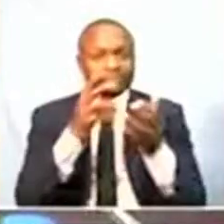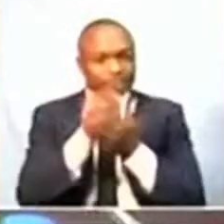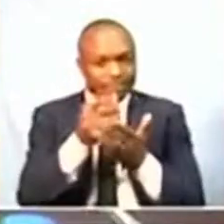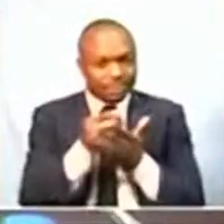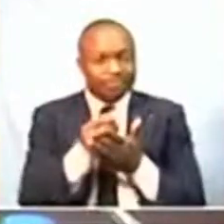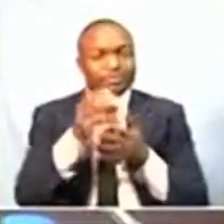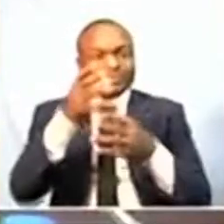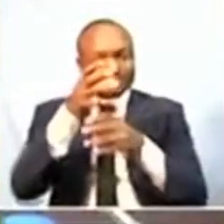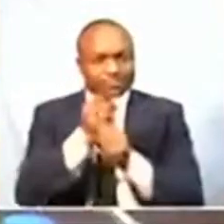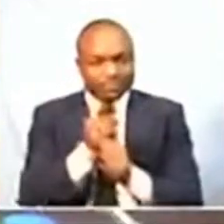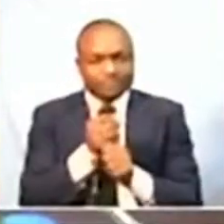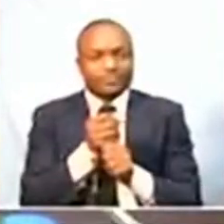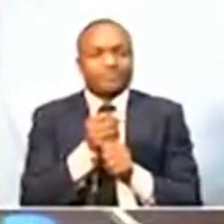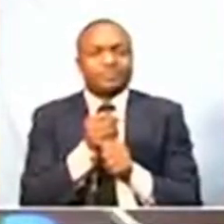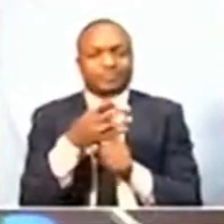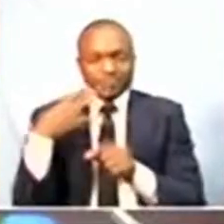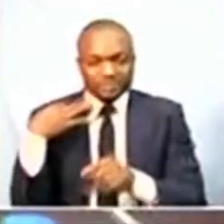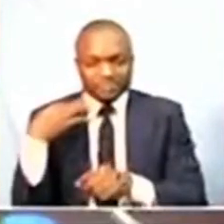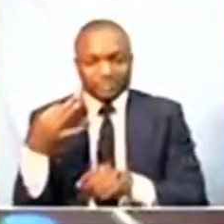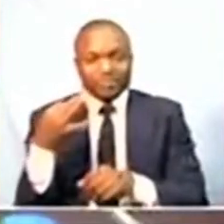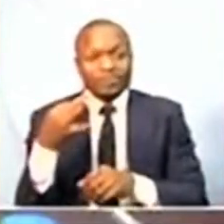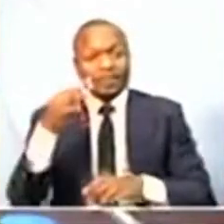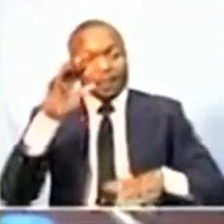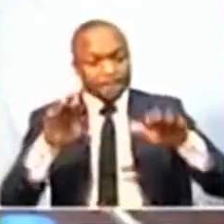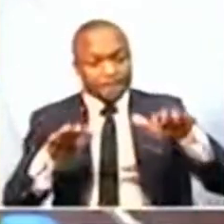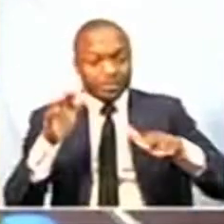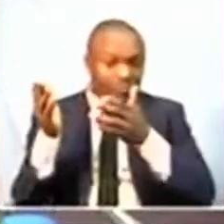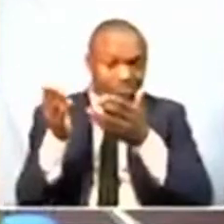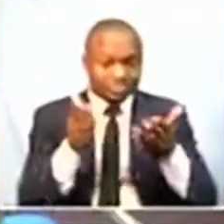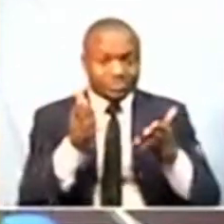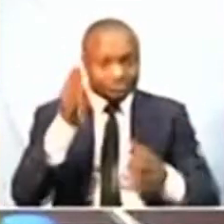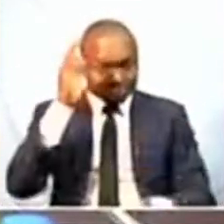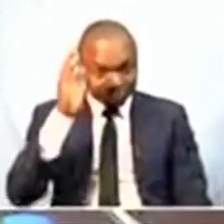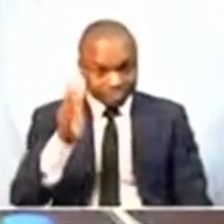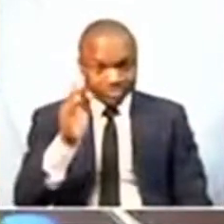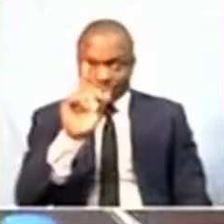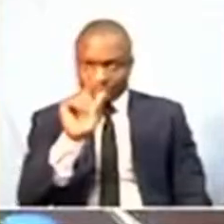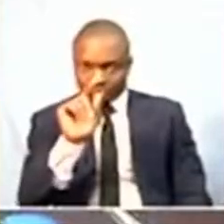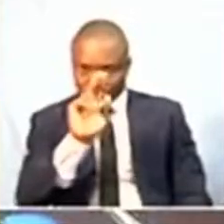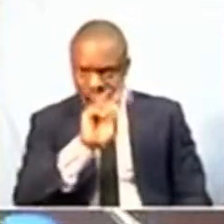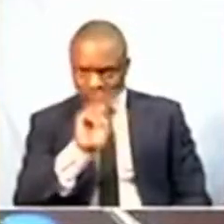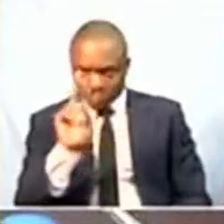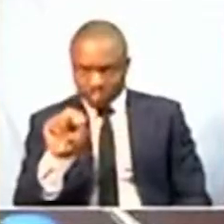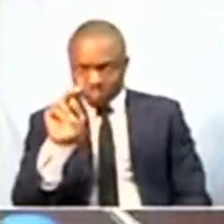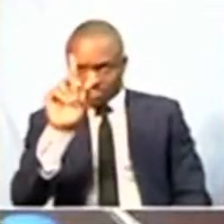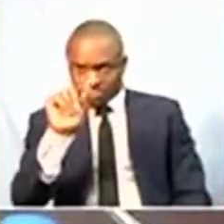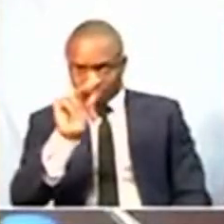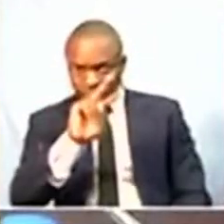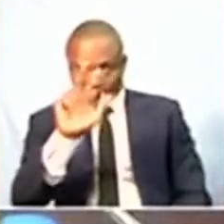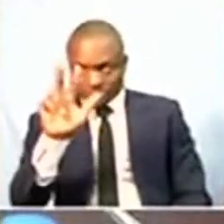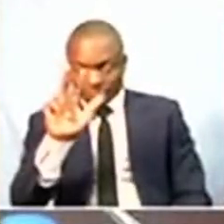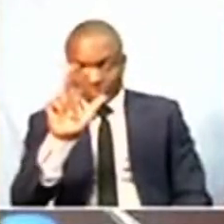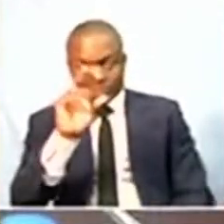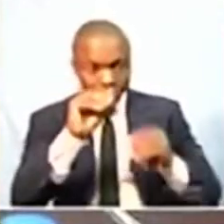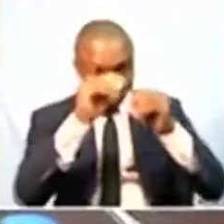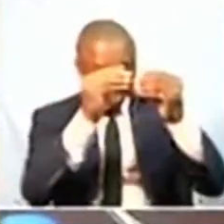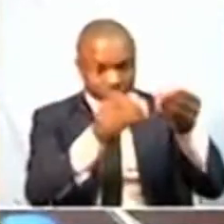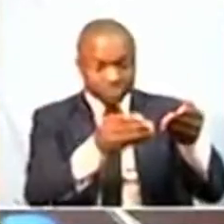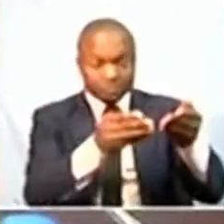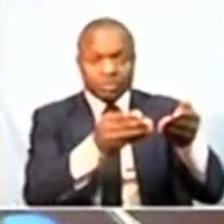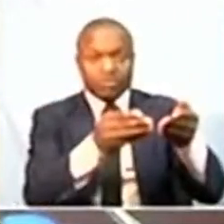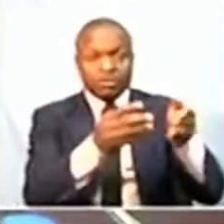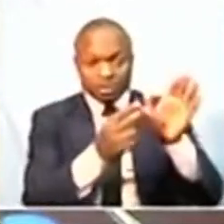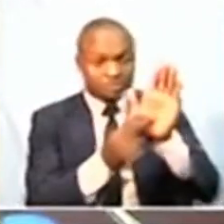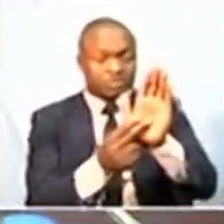by application was made up of the balance brought forward from 2022 and 2023 allocated, resulting